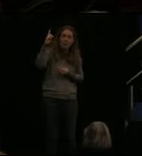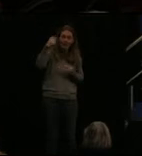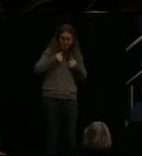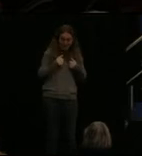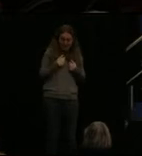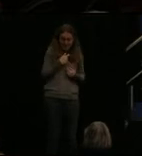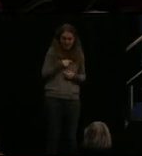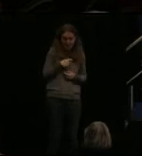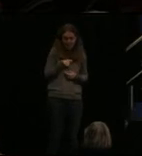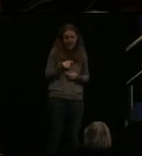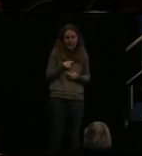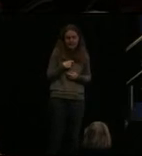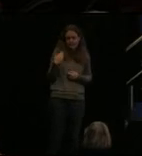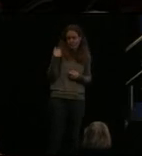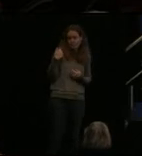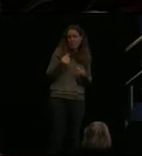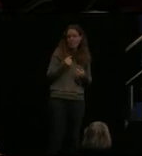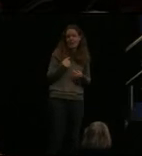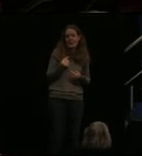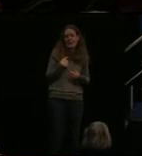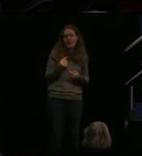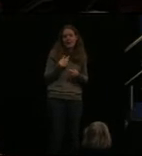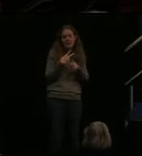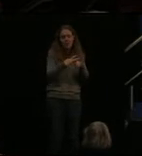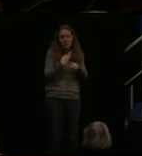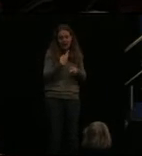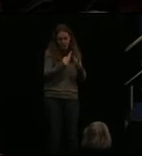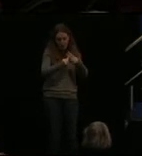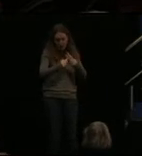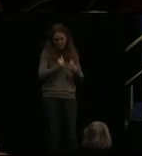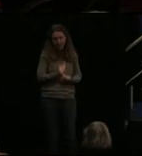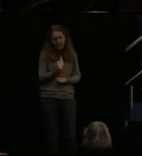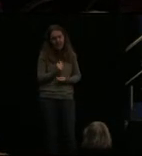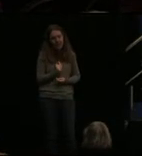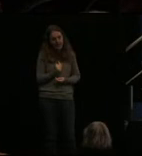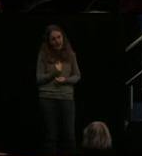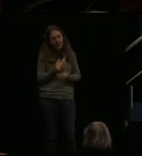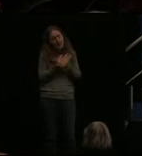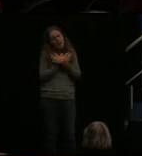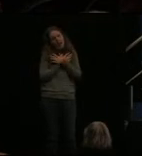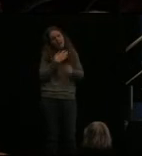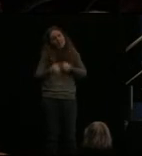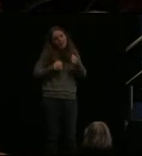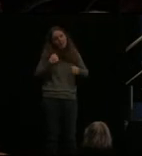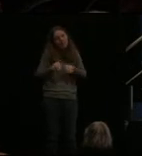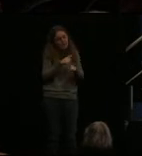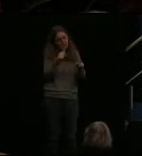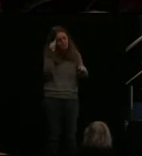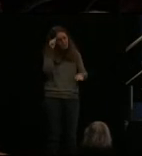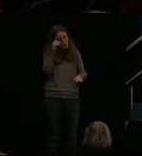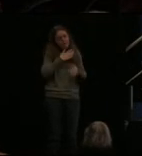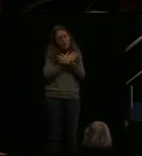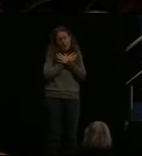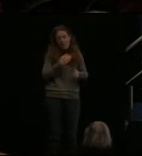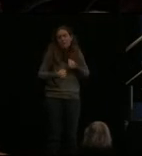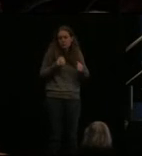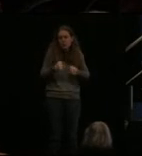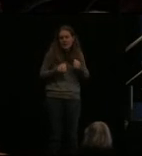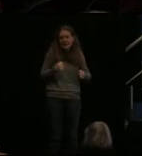me personally, called me to look after myself, and I love running. And those of you who know, I love running,